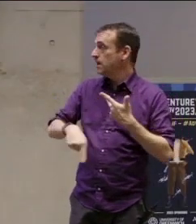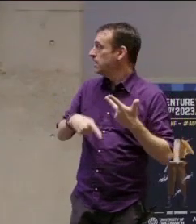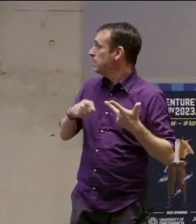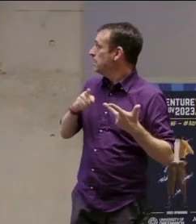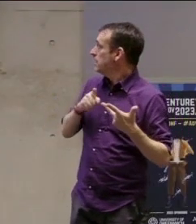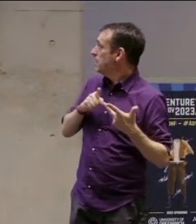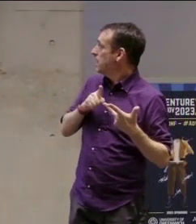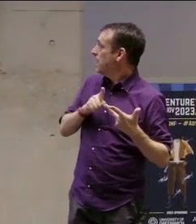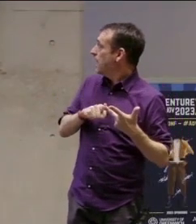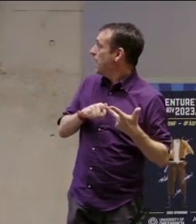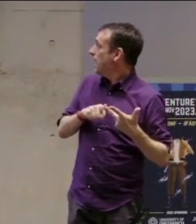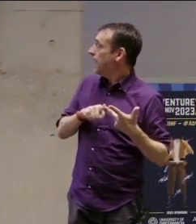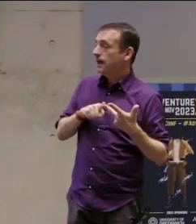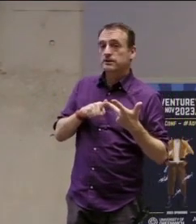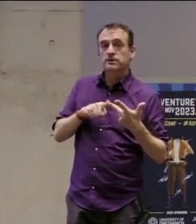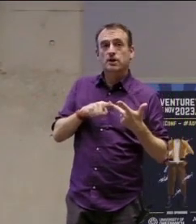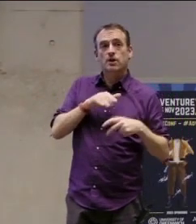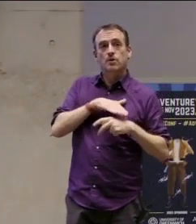Boondocks character,